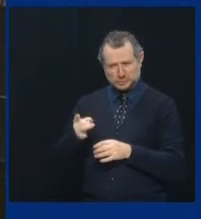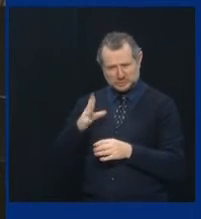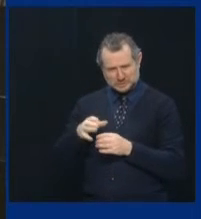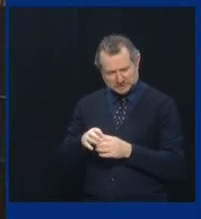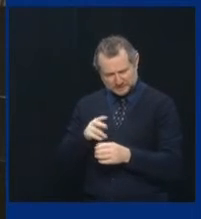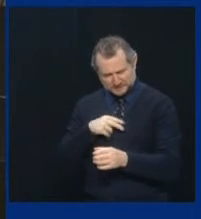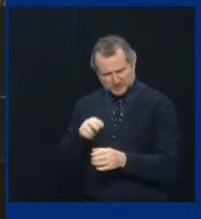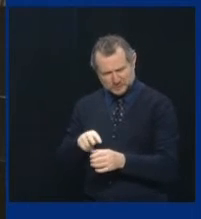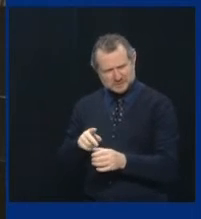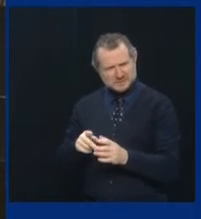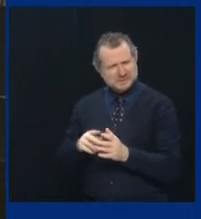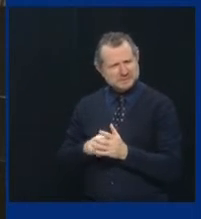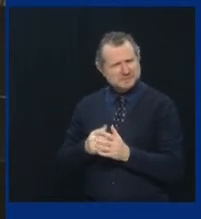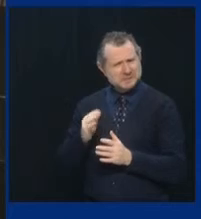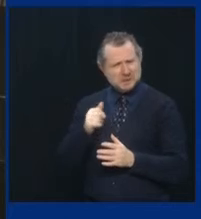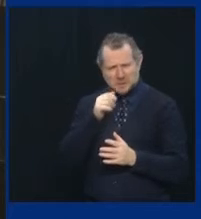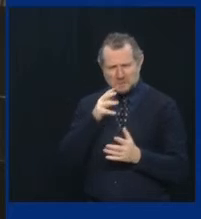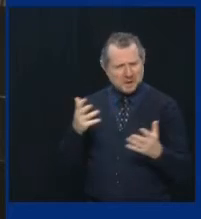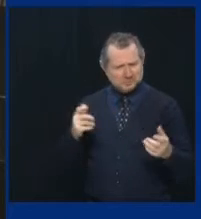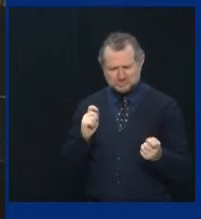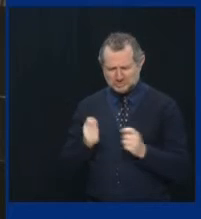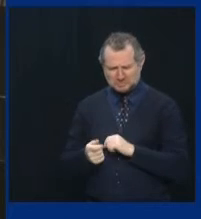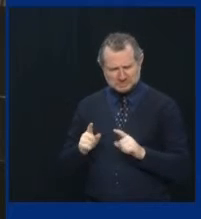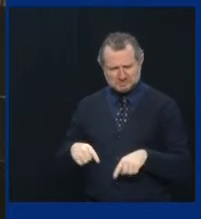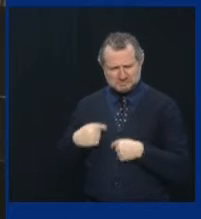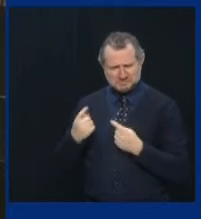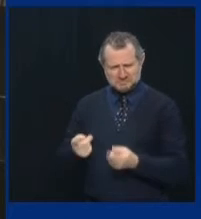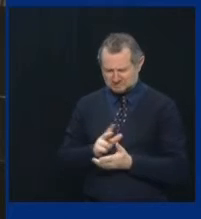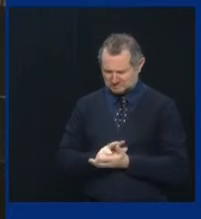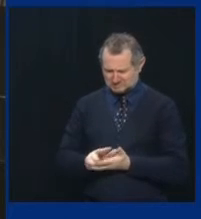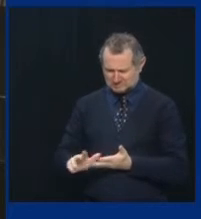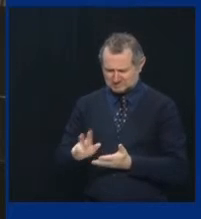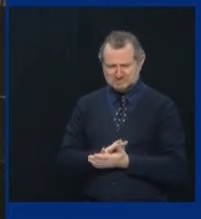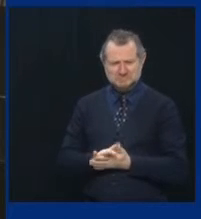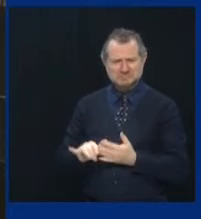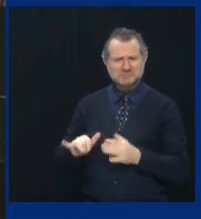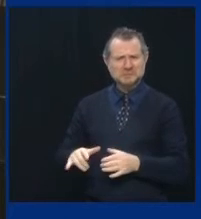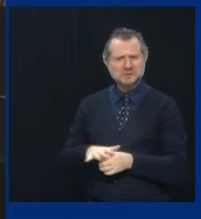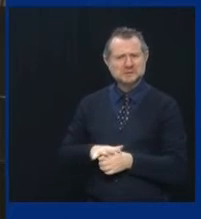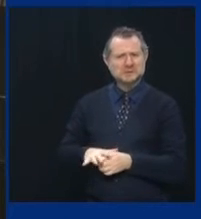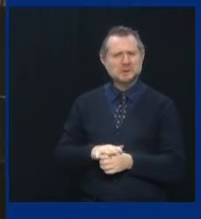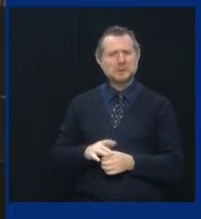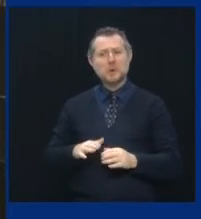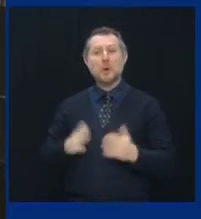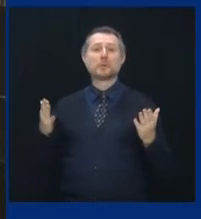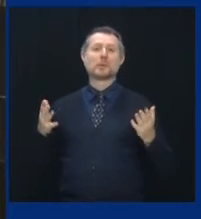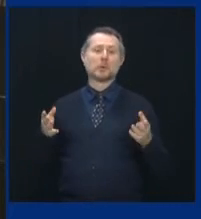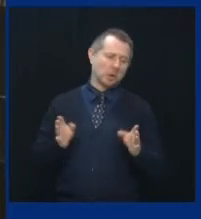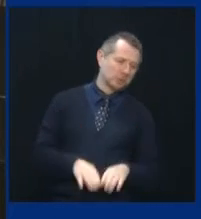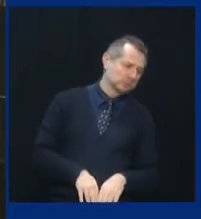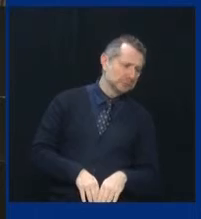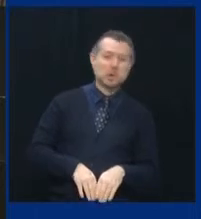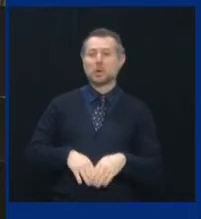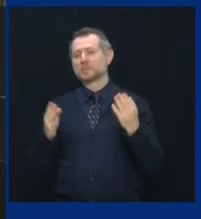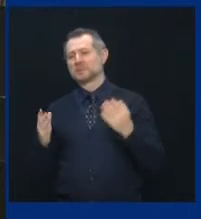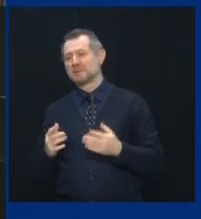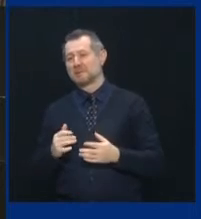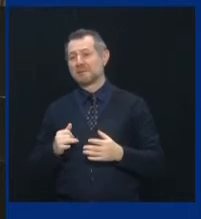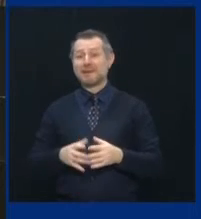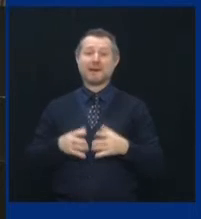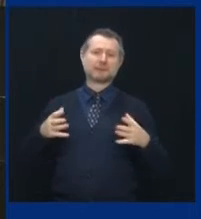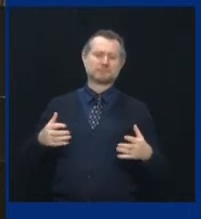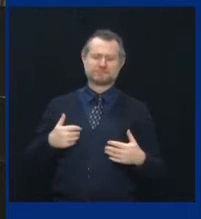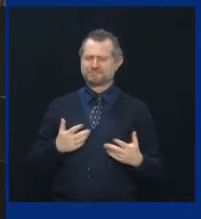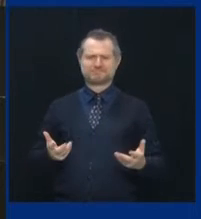much change over the last couple of weeks, either in terms of taking zones away or shrinking them or adding new ones. I know